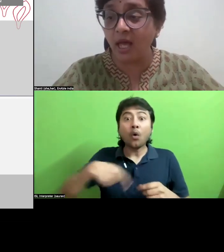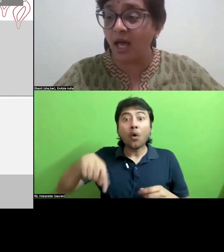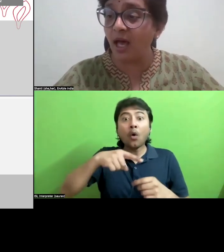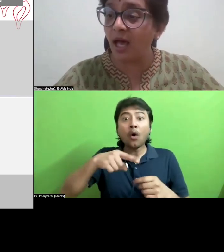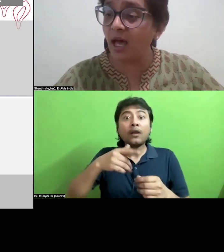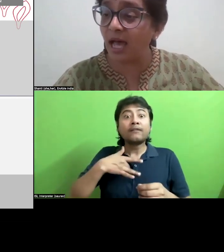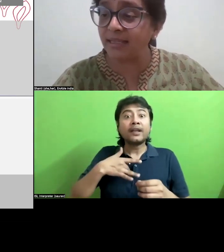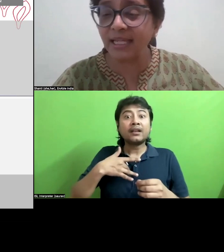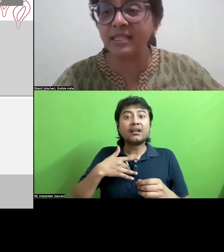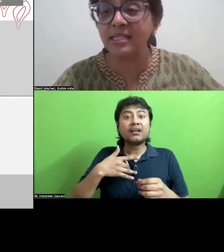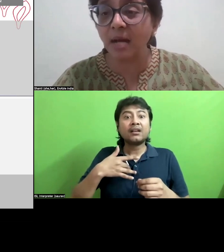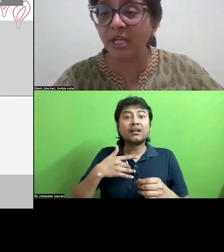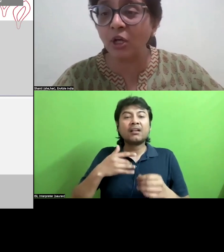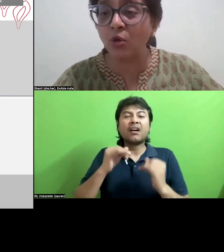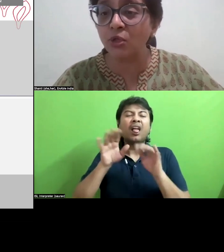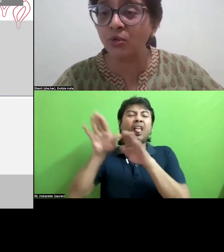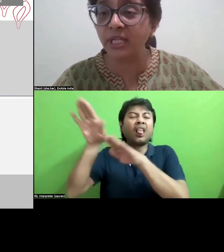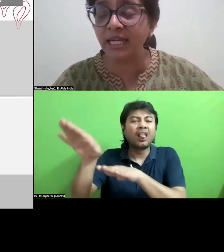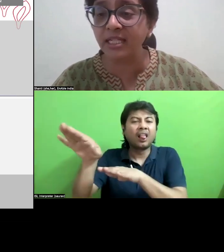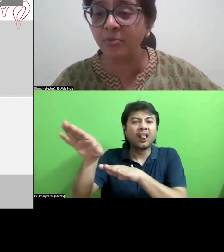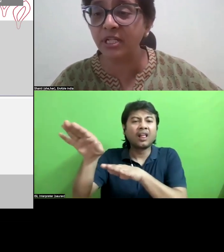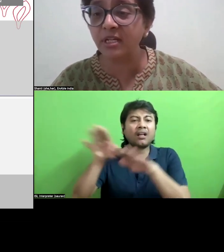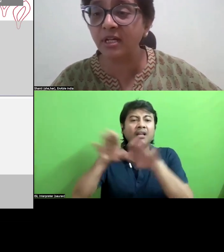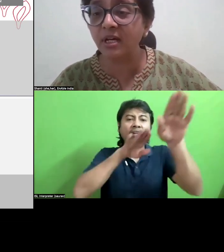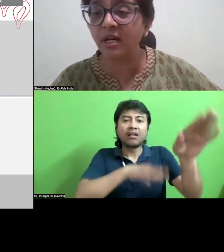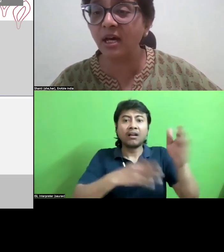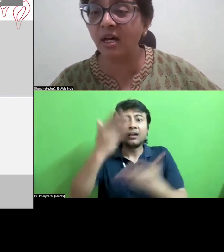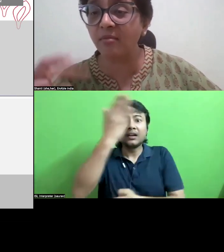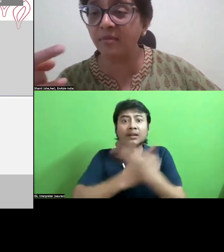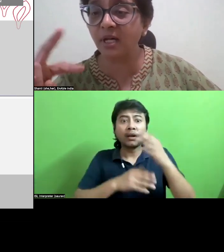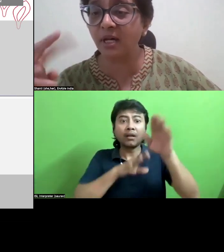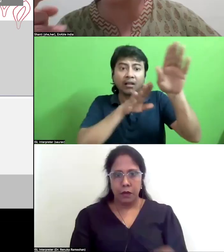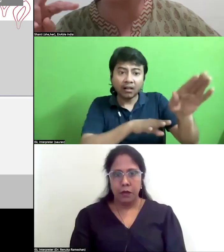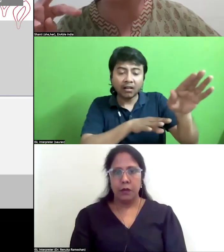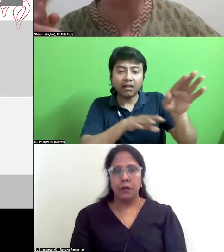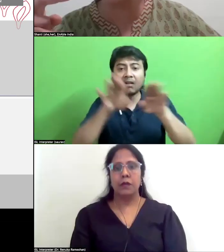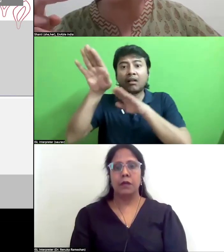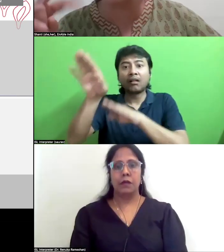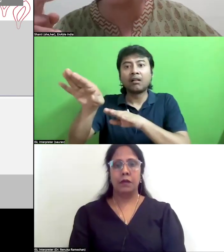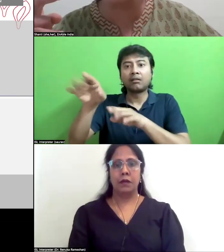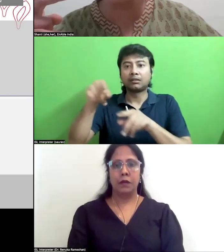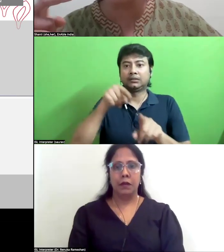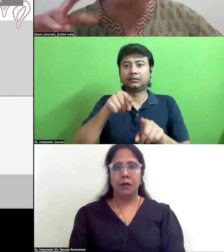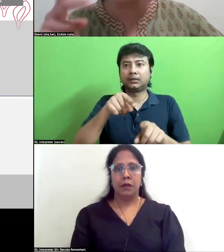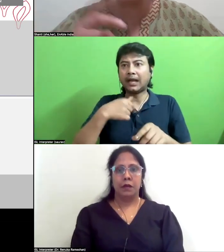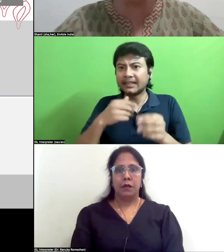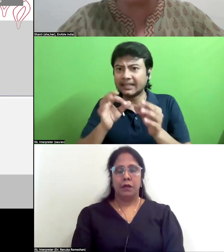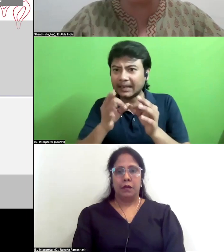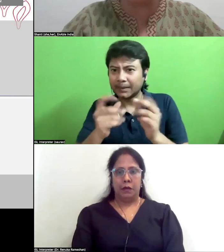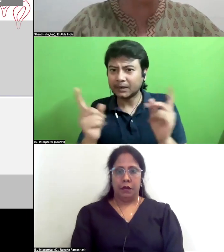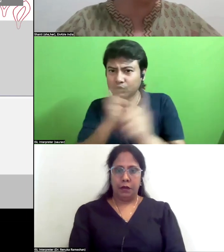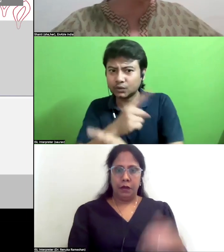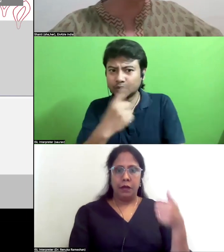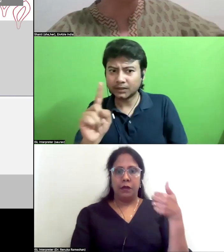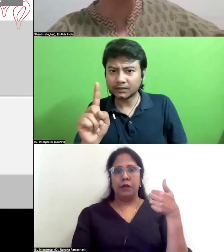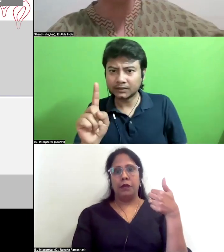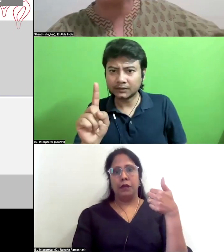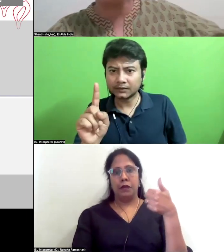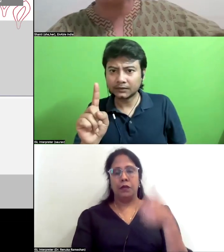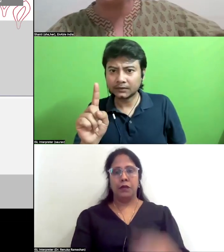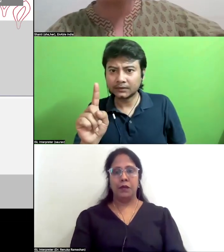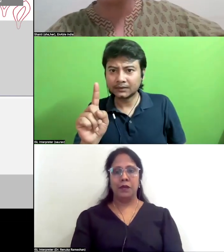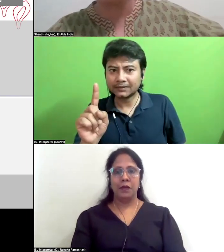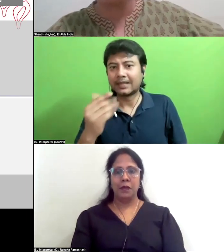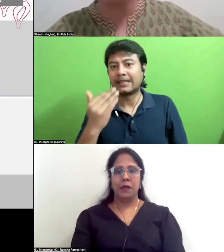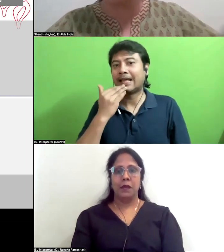problem. I think it's coming close to the interpreter, change switching. Yeah, let me give it. Thank you so much.